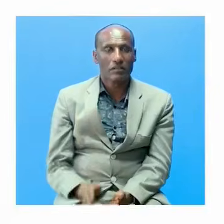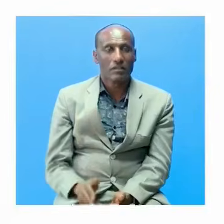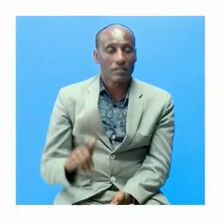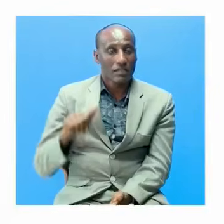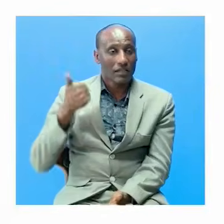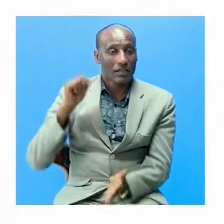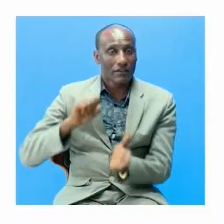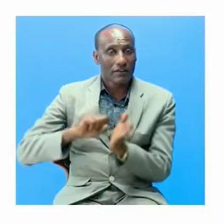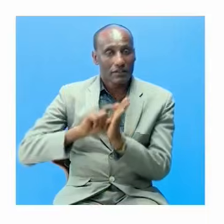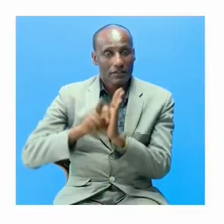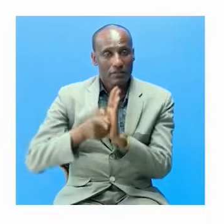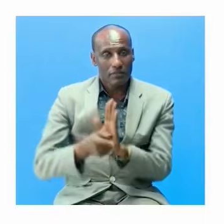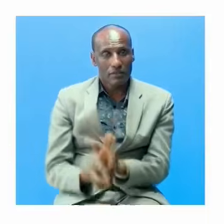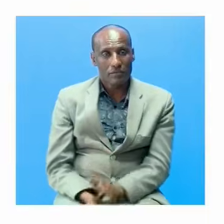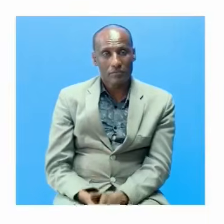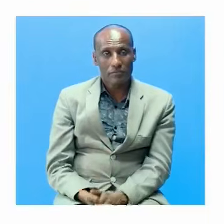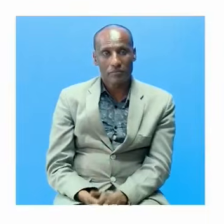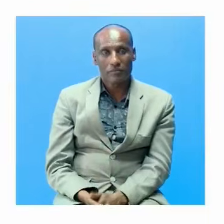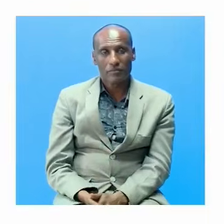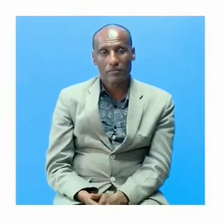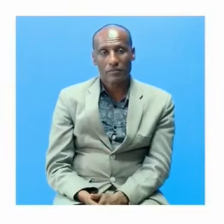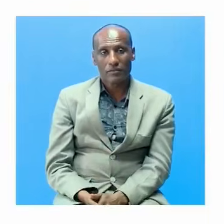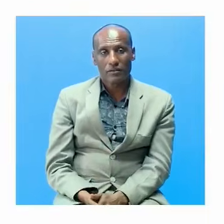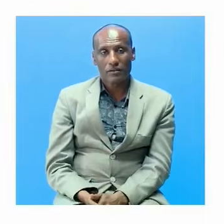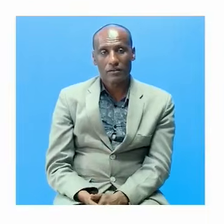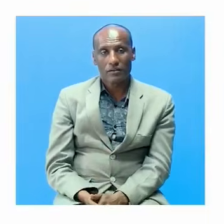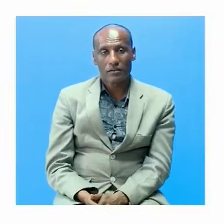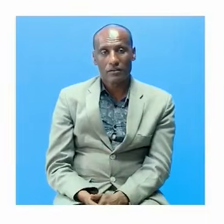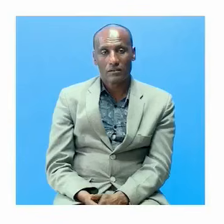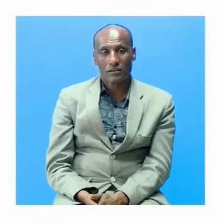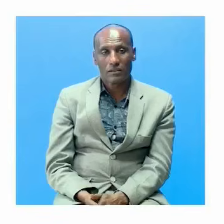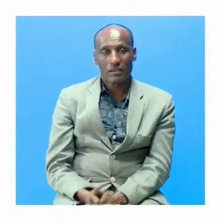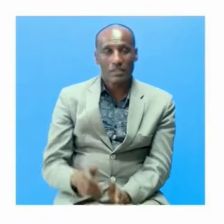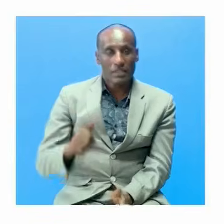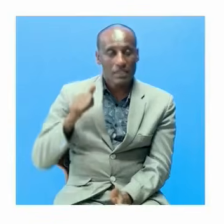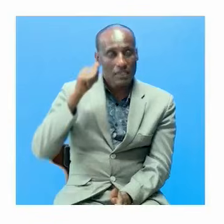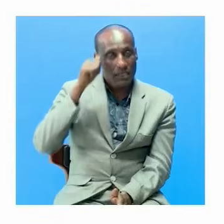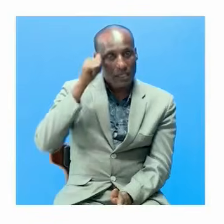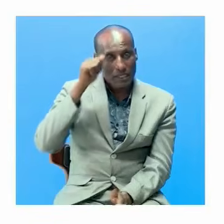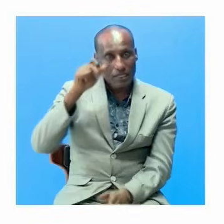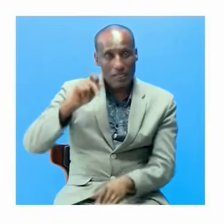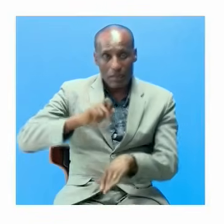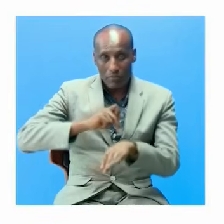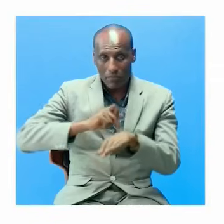the degree of possibility? Let's see. Another one.